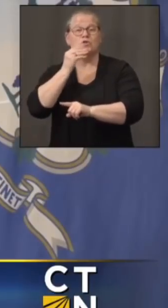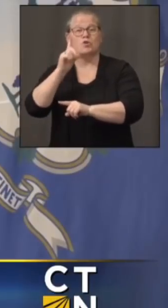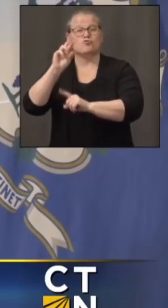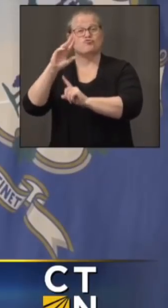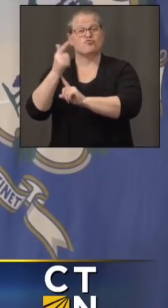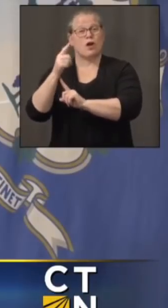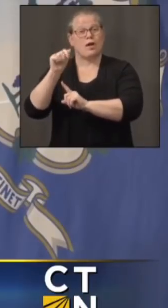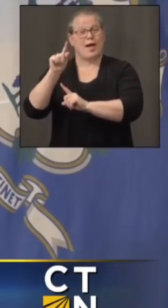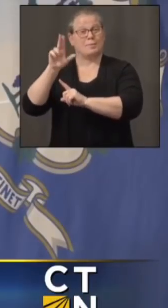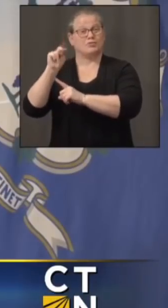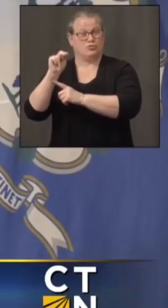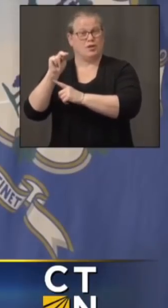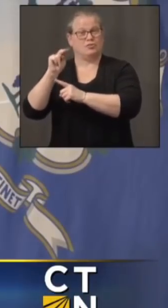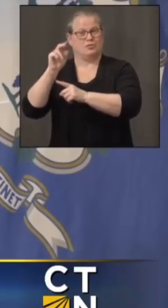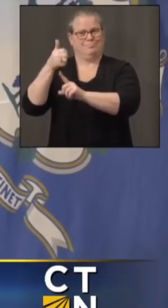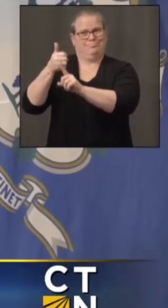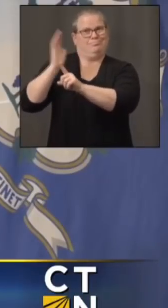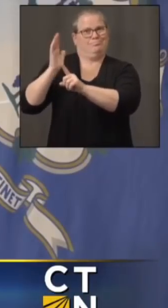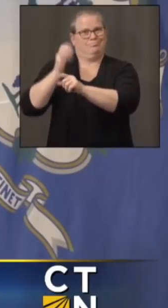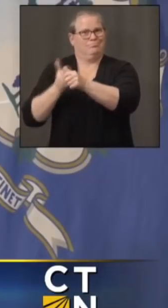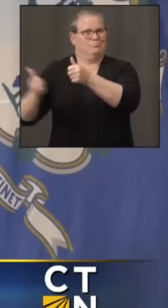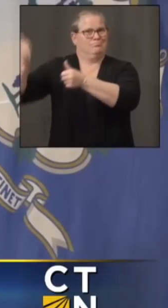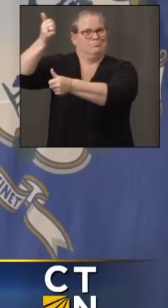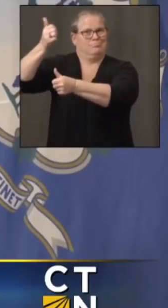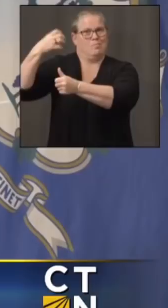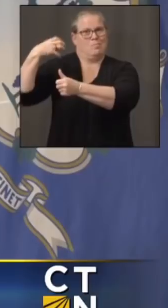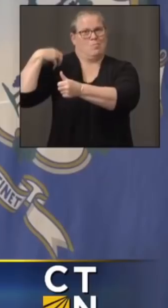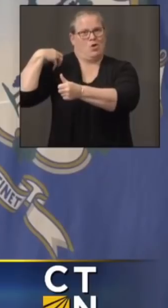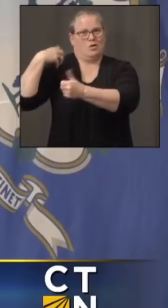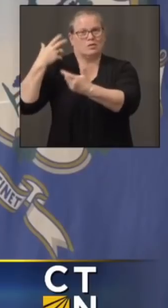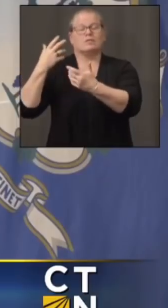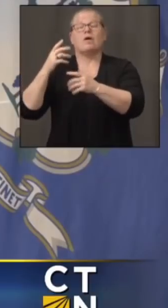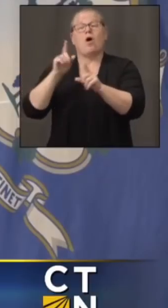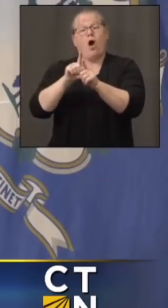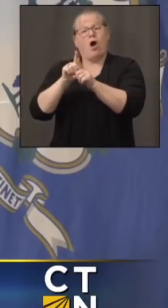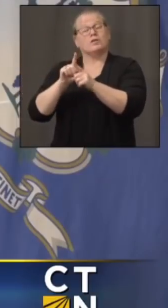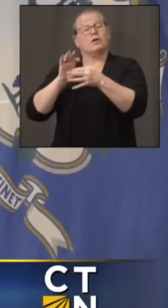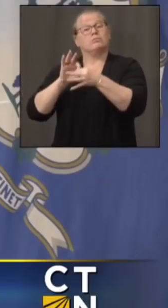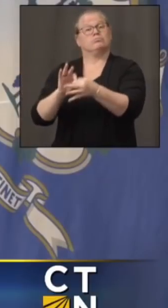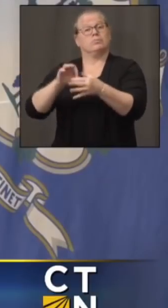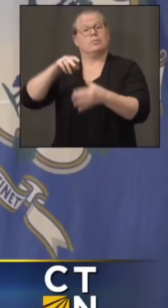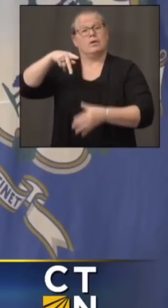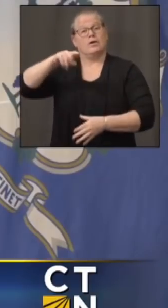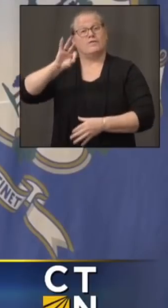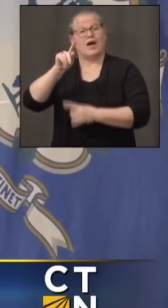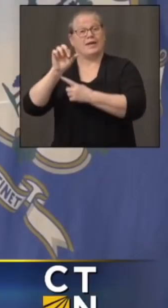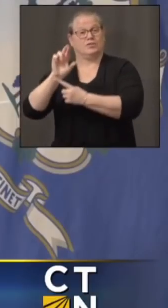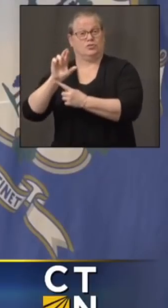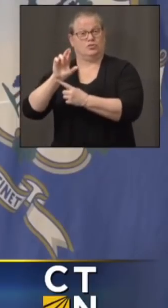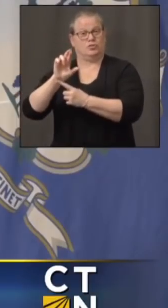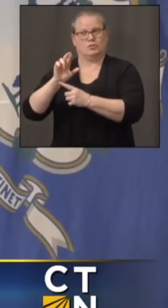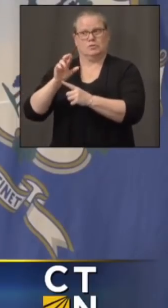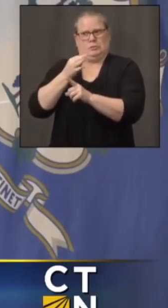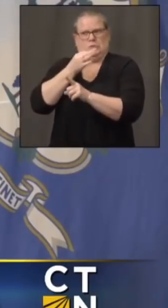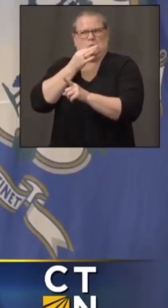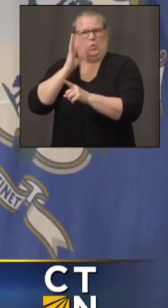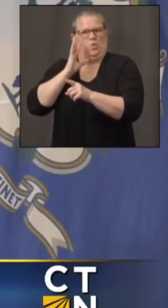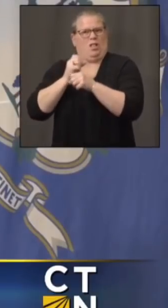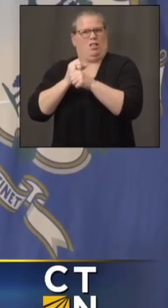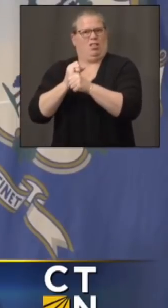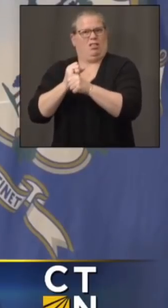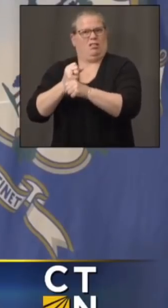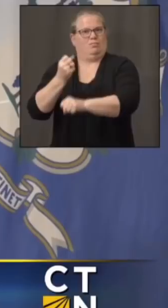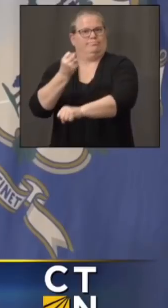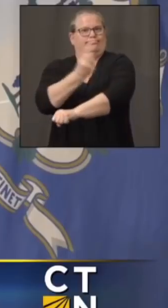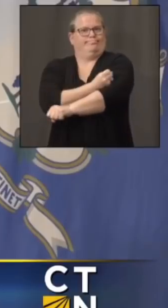on Monday, Pfizer's first out of the box with a vaccine that could be a game changer. Before we're there